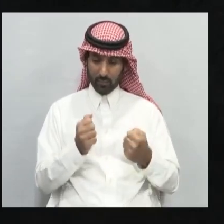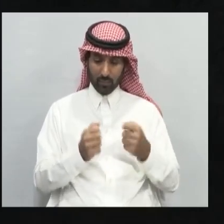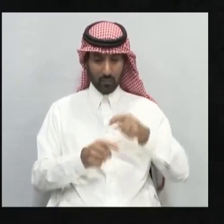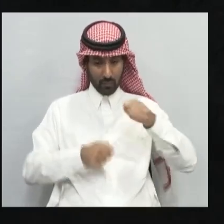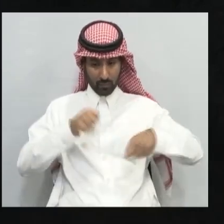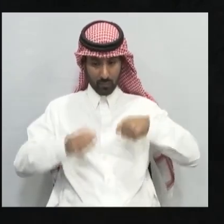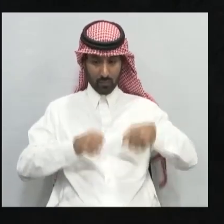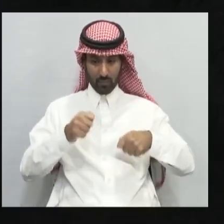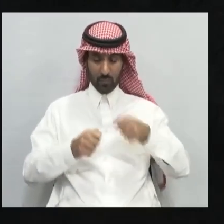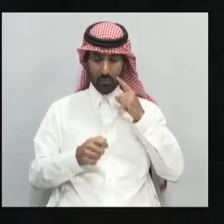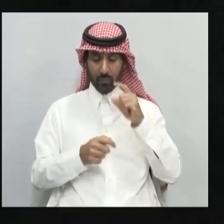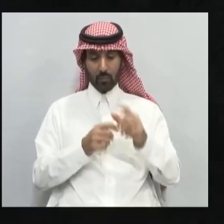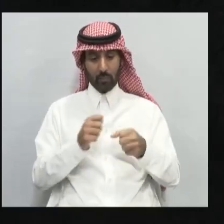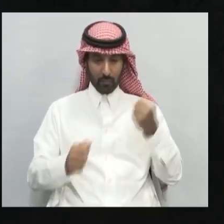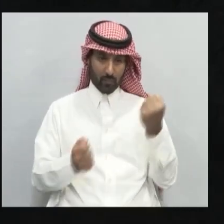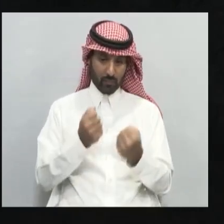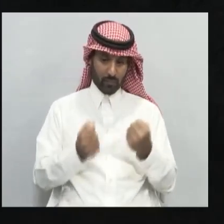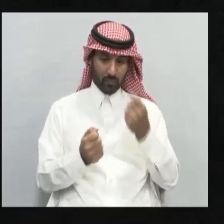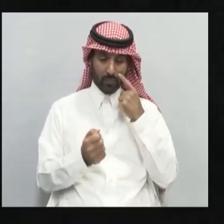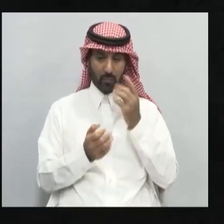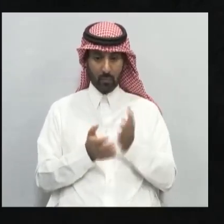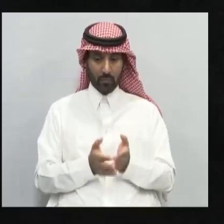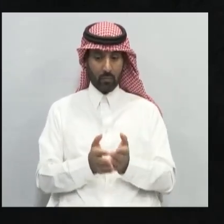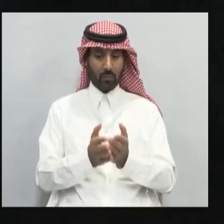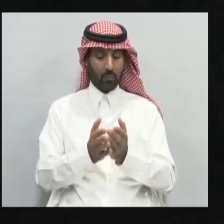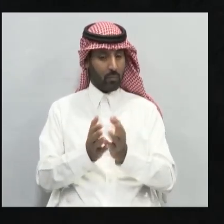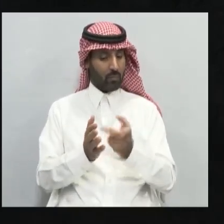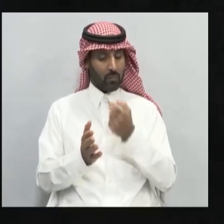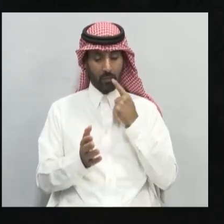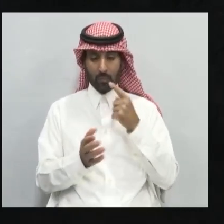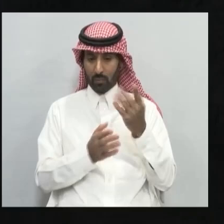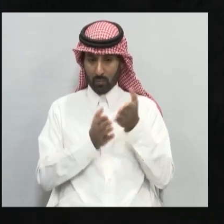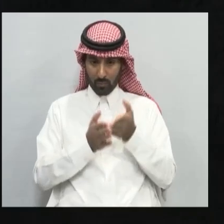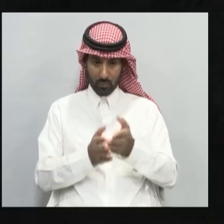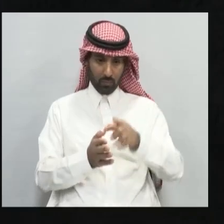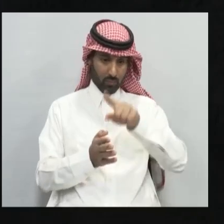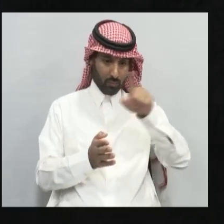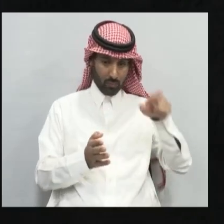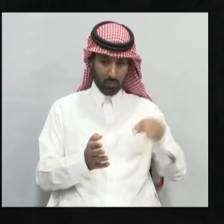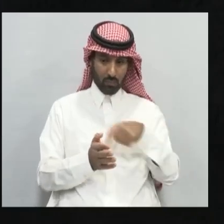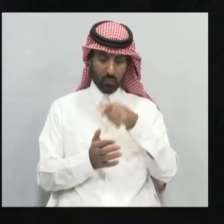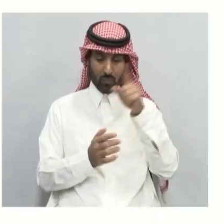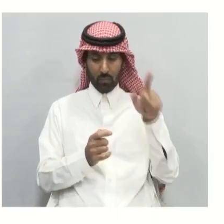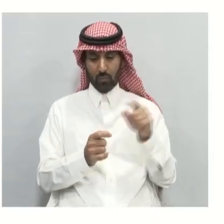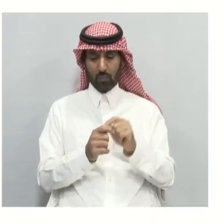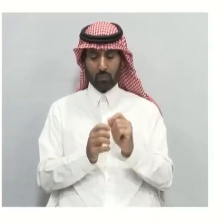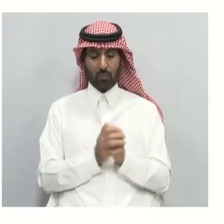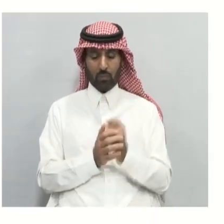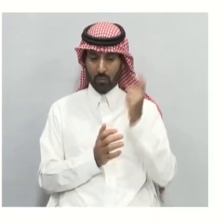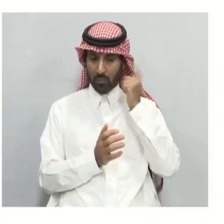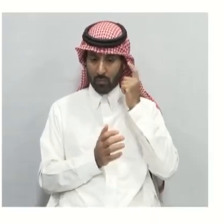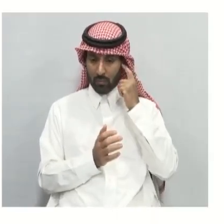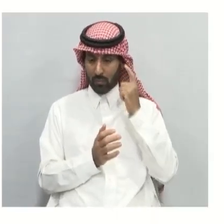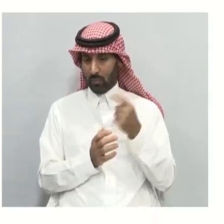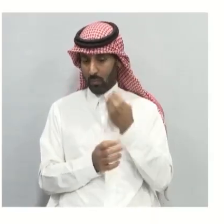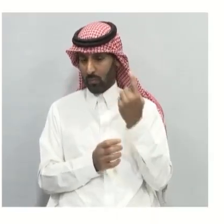the car, maybe we will only have the ship, because the wheel is the basic invention. Let's listen to her. She